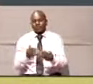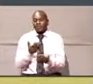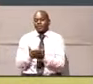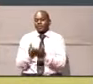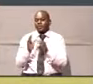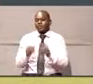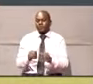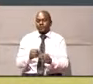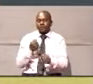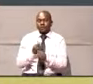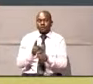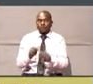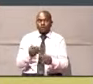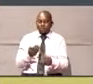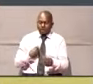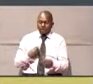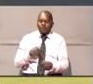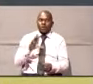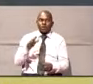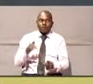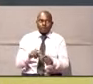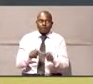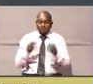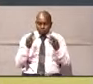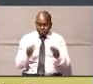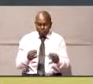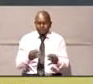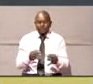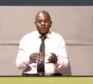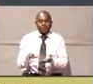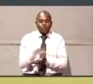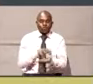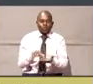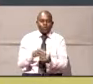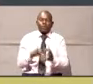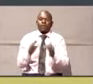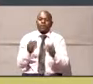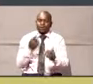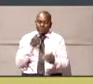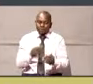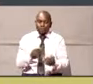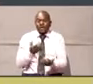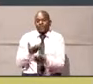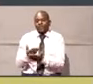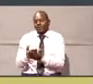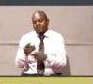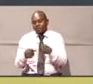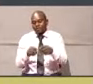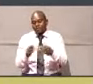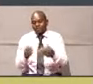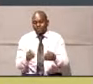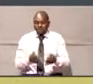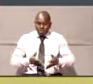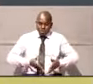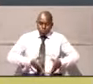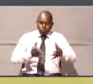that you must build such that the water flow and all those things are not interfered with. So that, as if the swamp is operating in terms of the movement of water